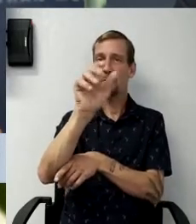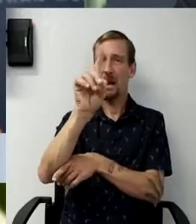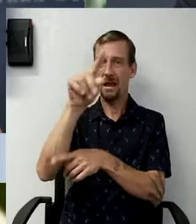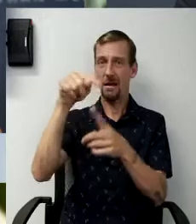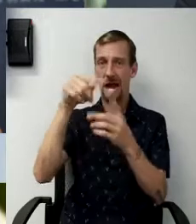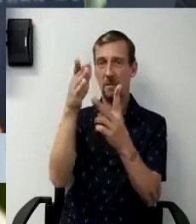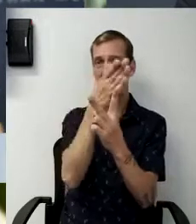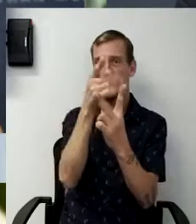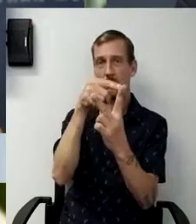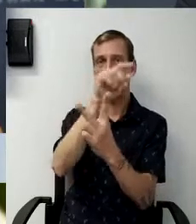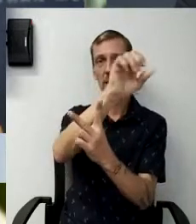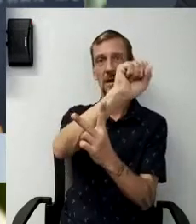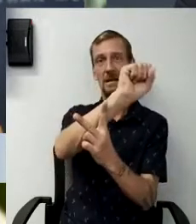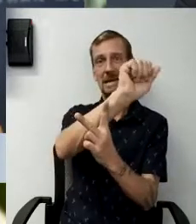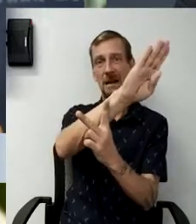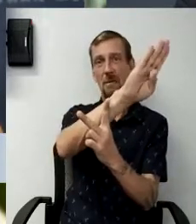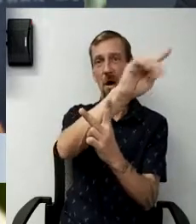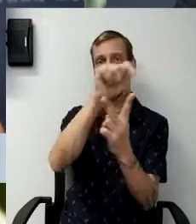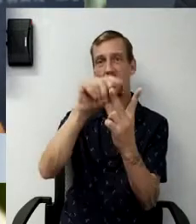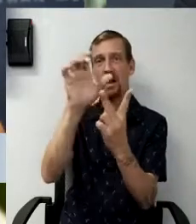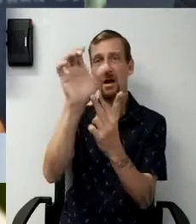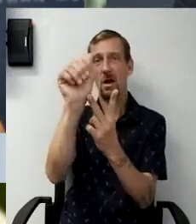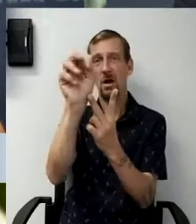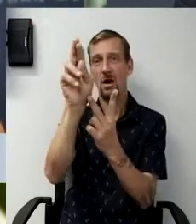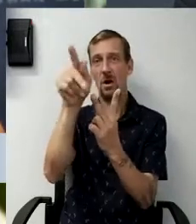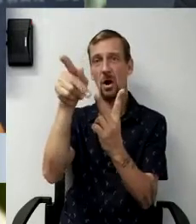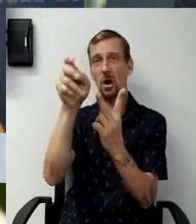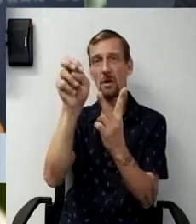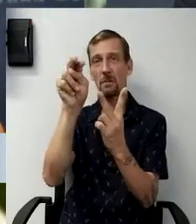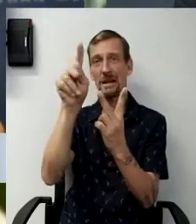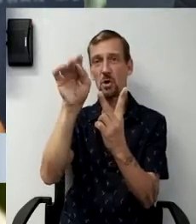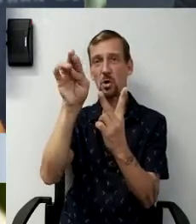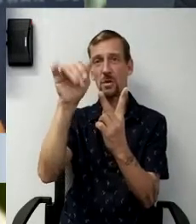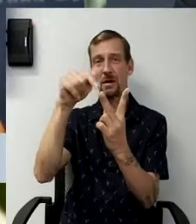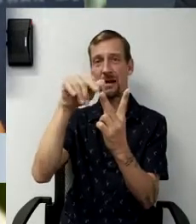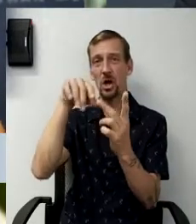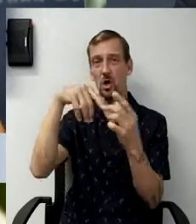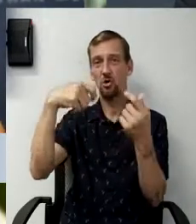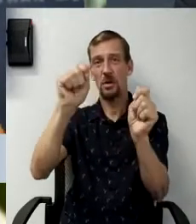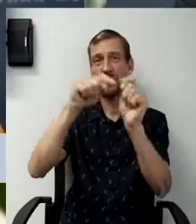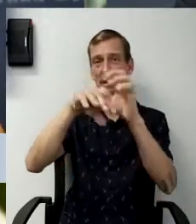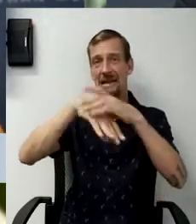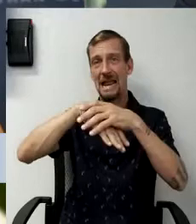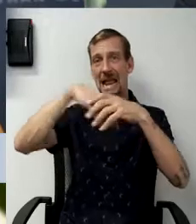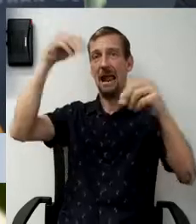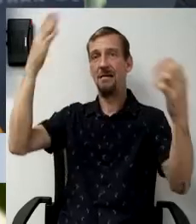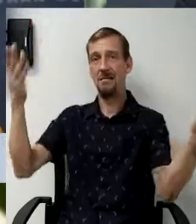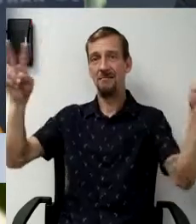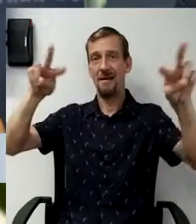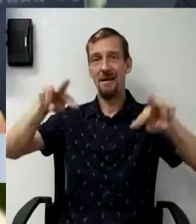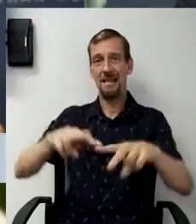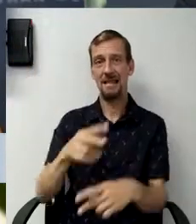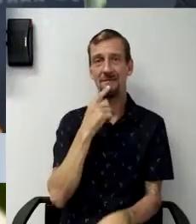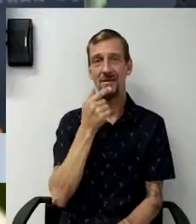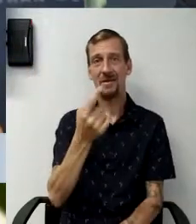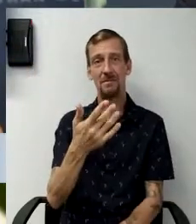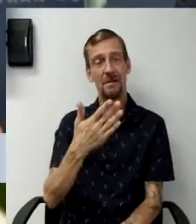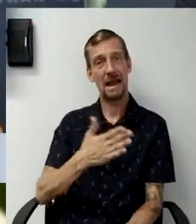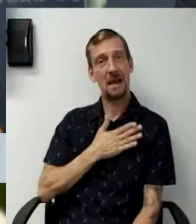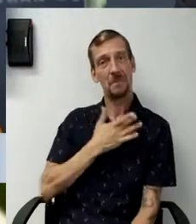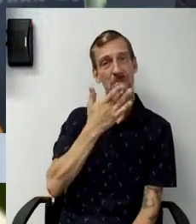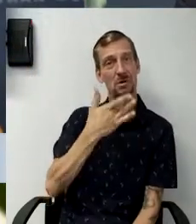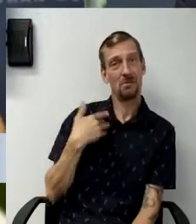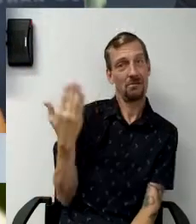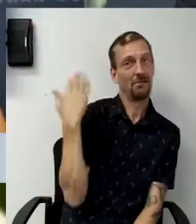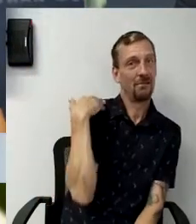Santa Barbara and Carpinteria. So kind of getting out of here a little bit. Yeah, so, that's nice. Well, happy birthday in